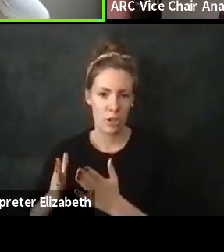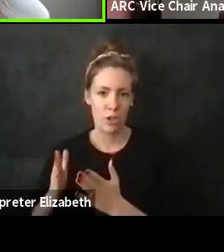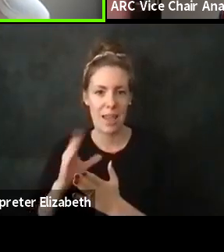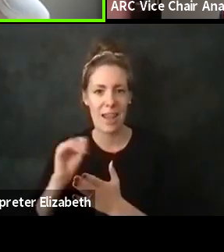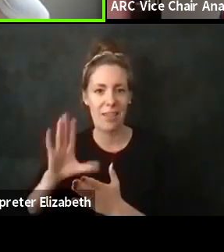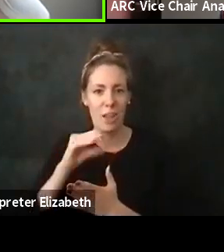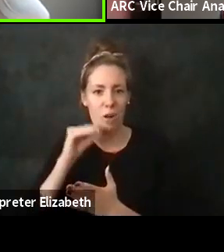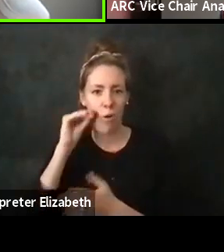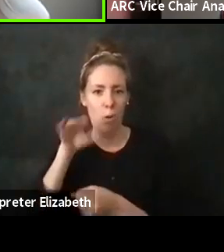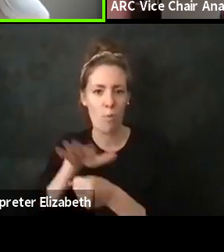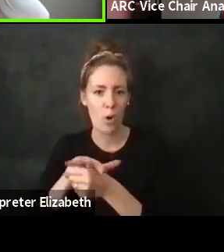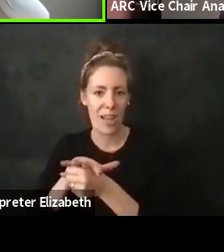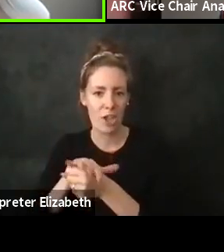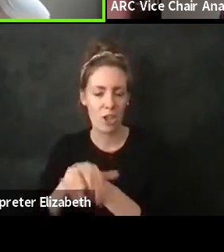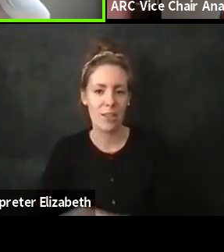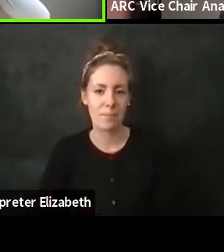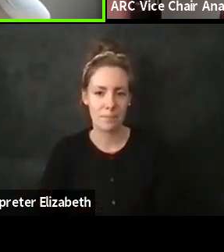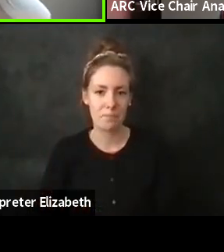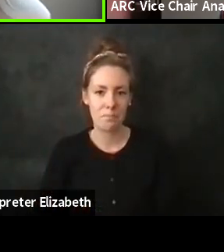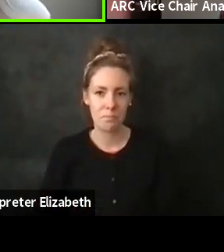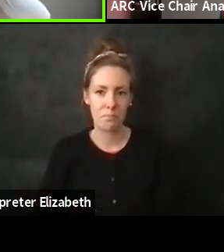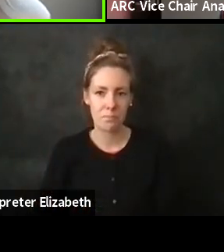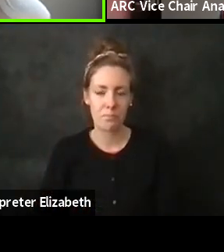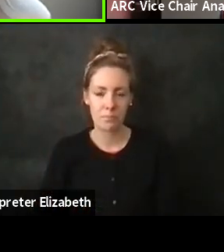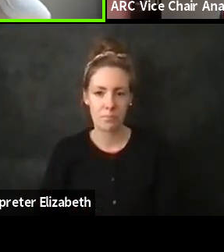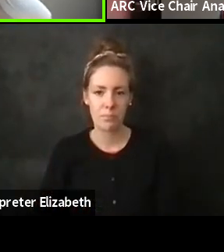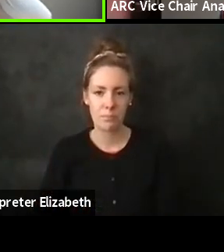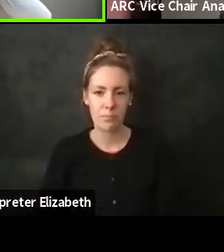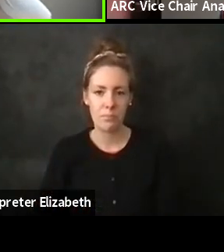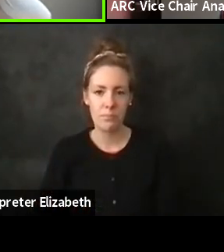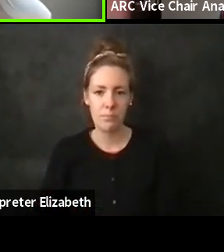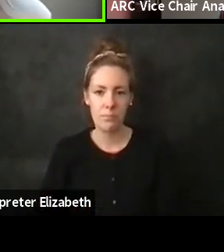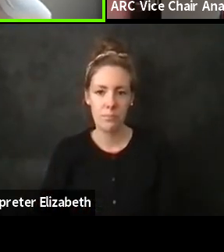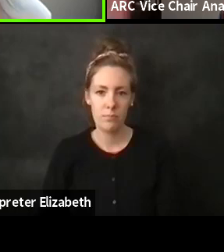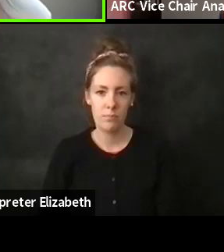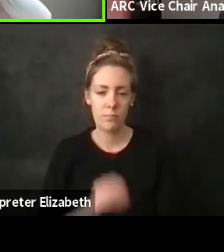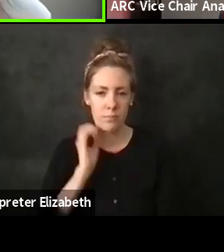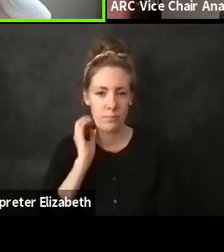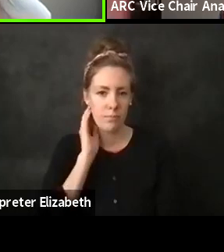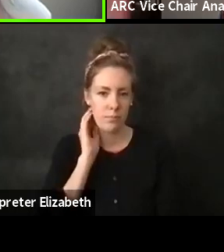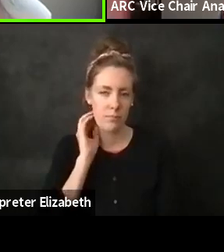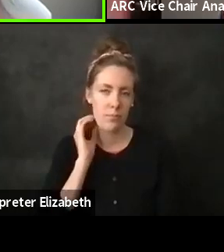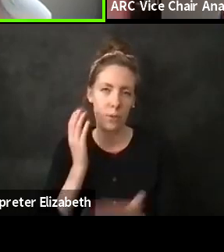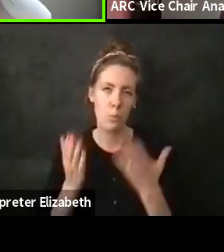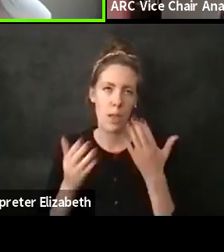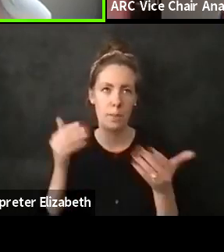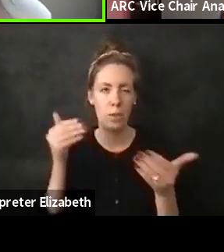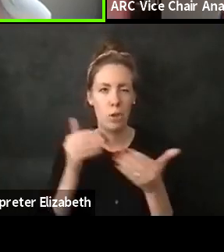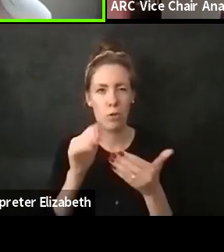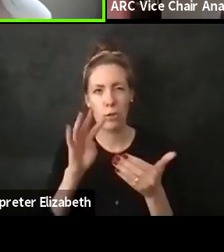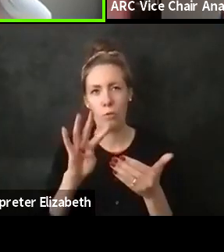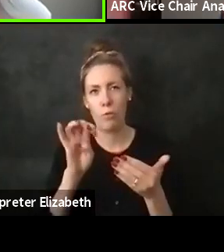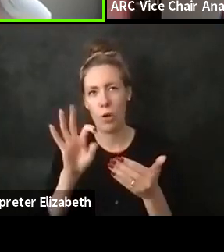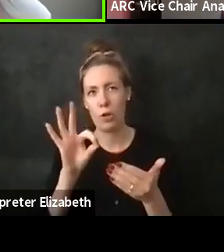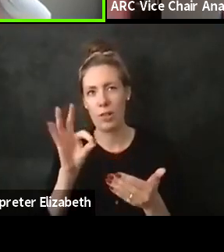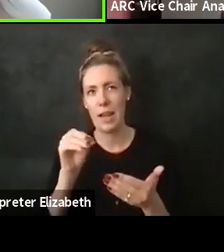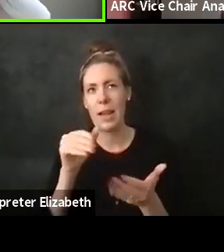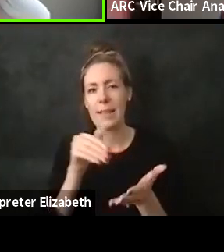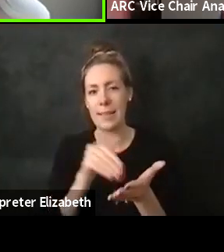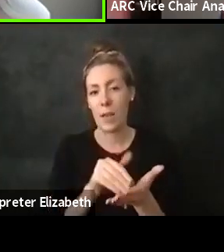But it's probably not going to change that drastically. So it will probably be closer to 490,000.